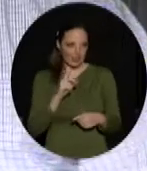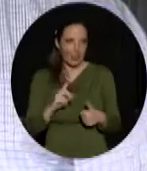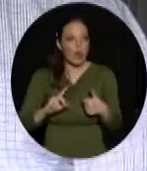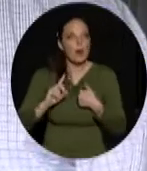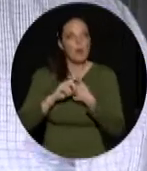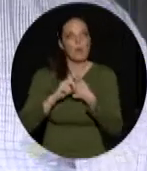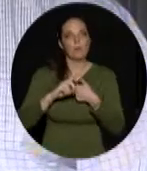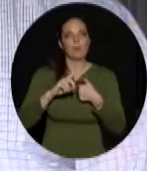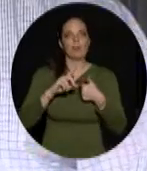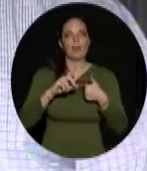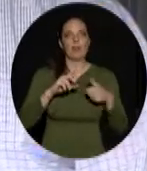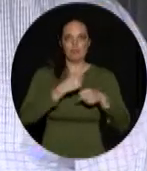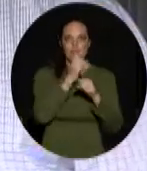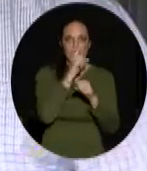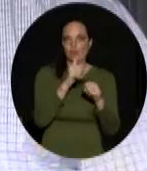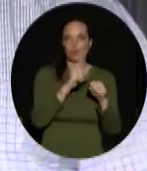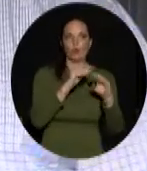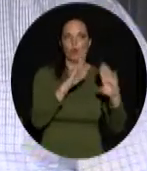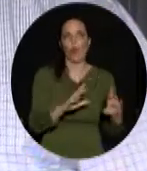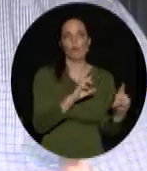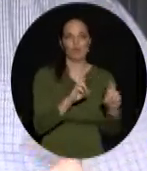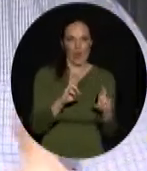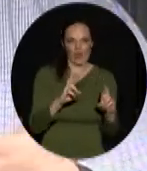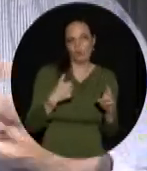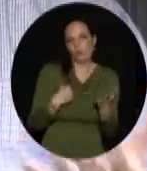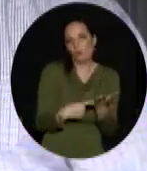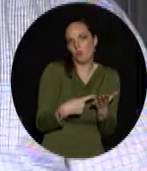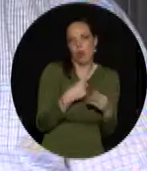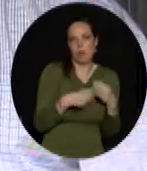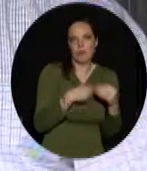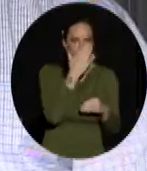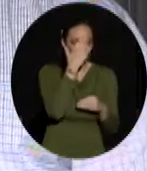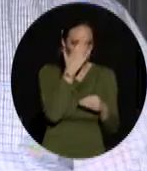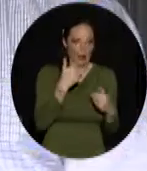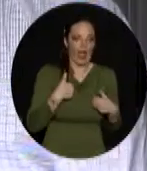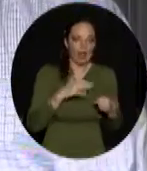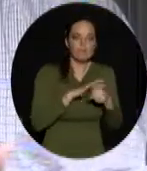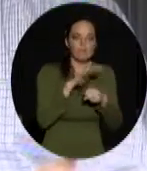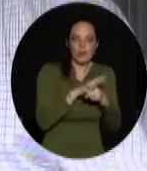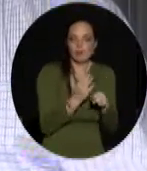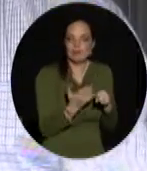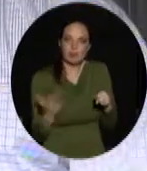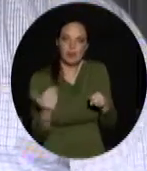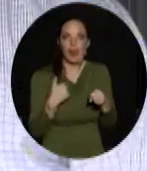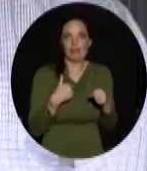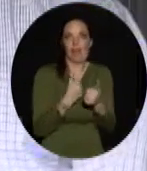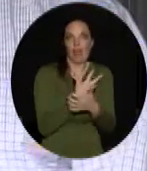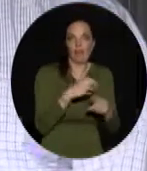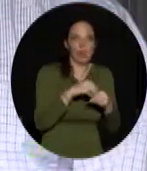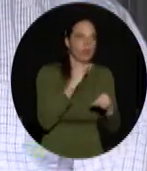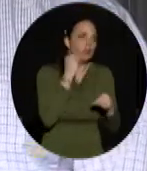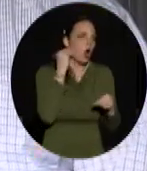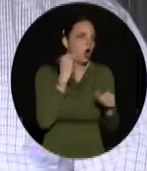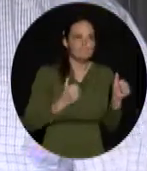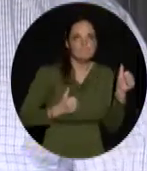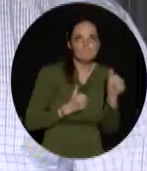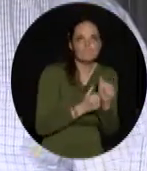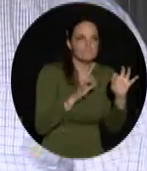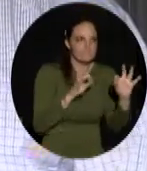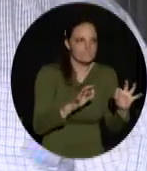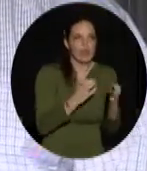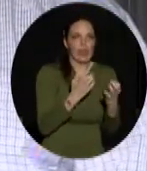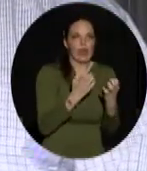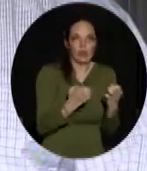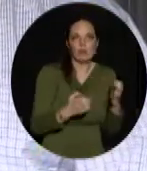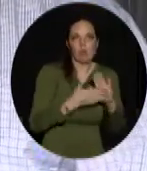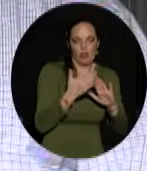home. Again, all the things we talked about in terms of having supplies and making sure that everything in your home is up to standard and up to equipment. That's